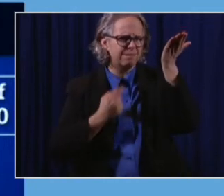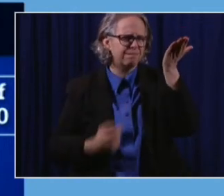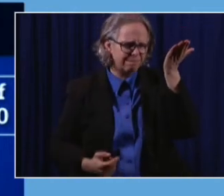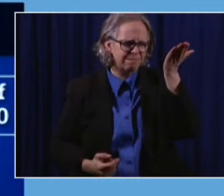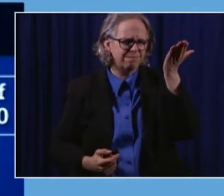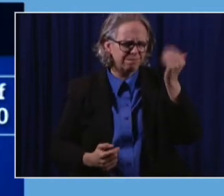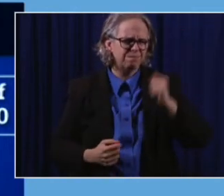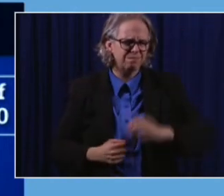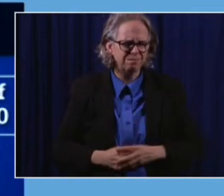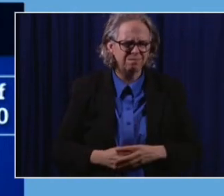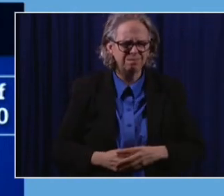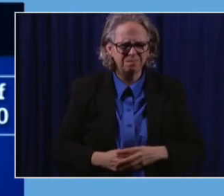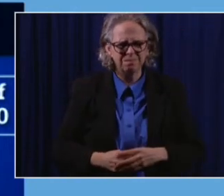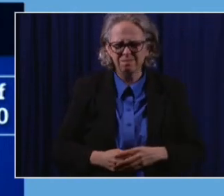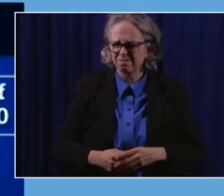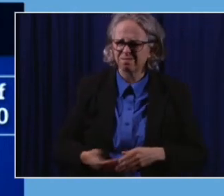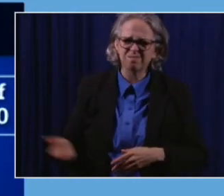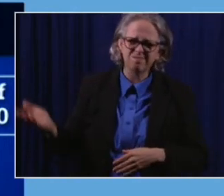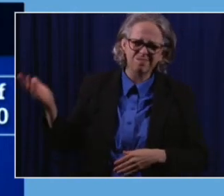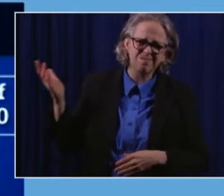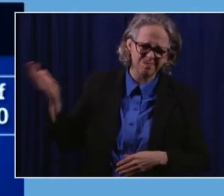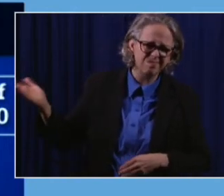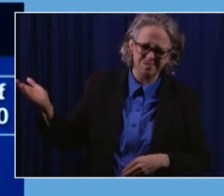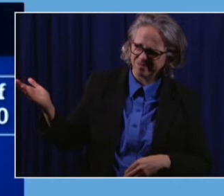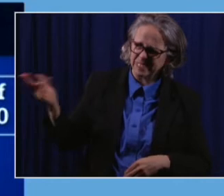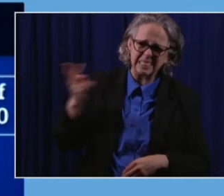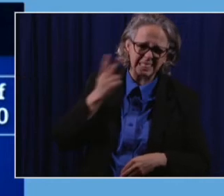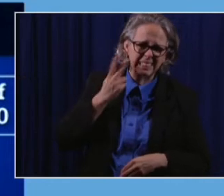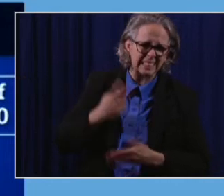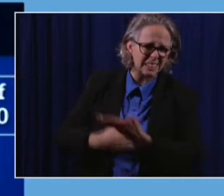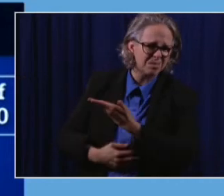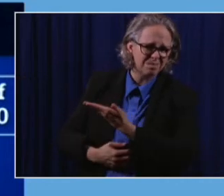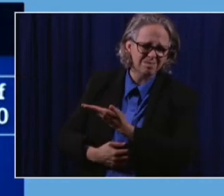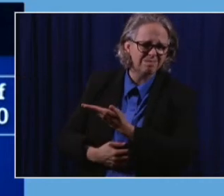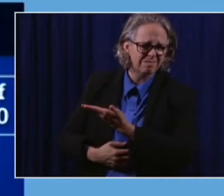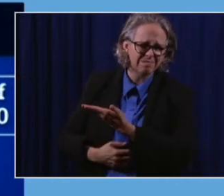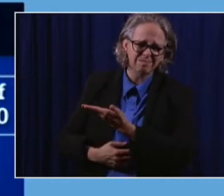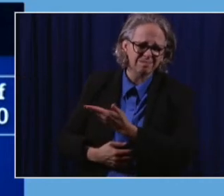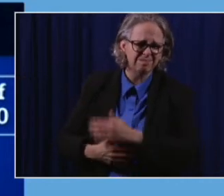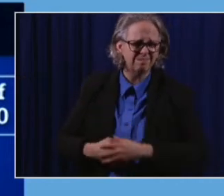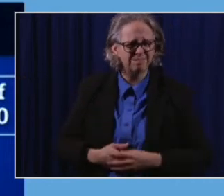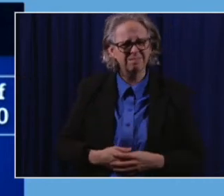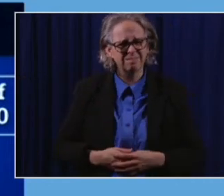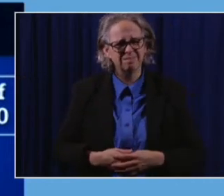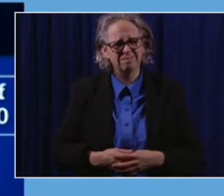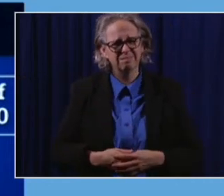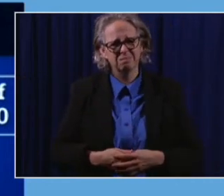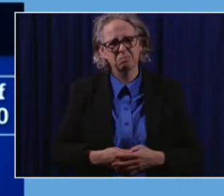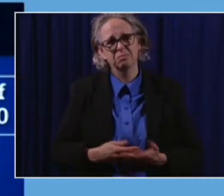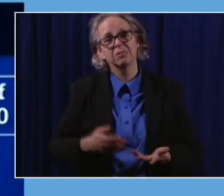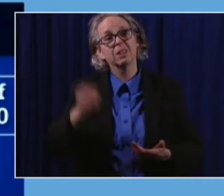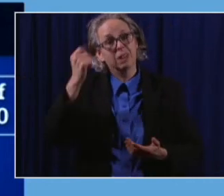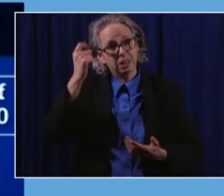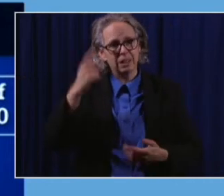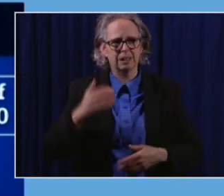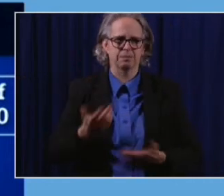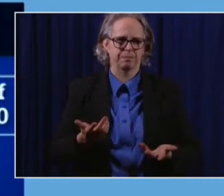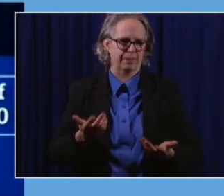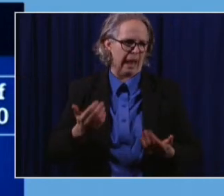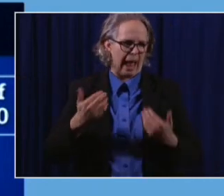And this is just putting the high incidence counties together with the red counties. Those are the ones that have color to